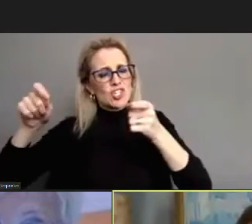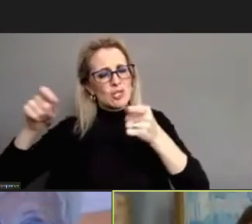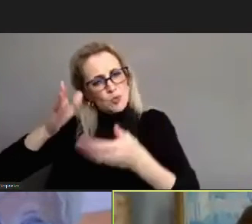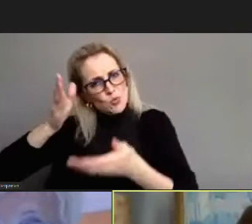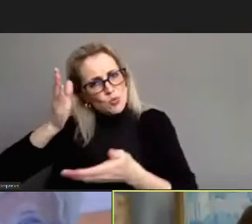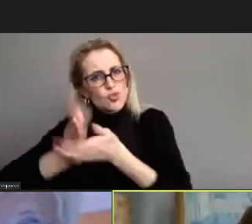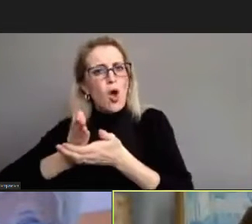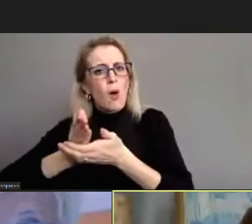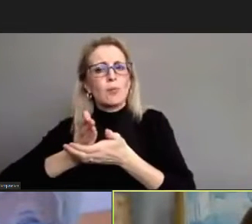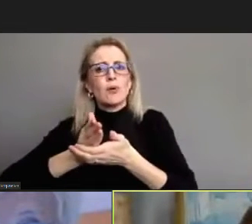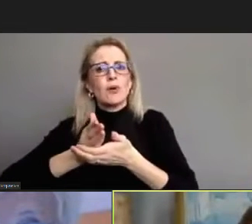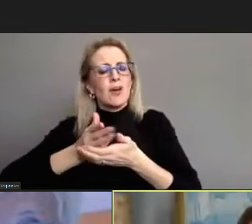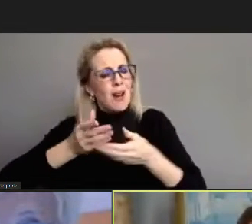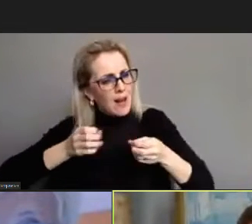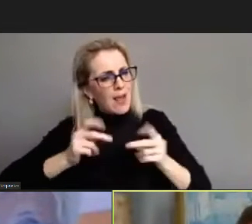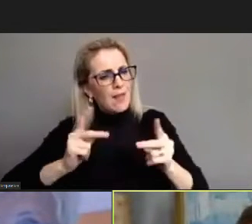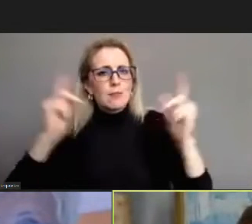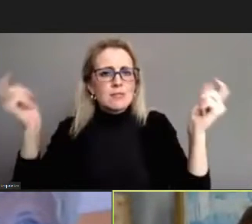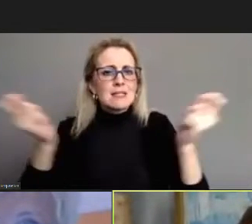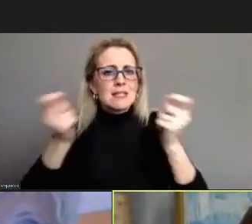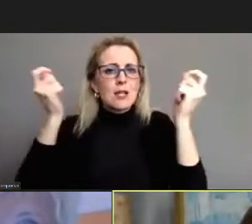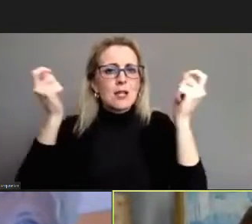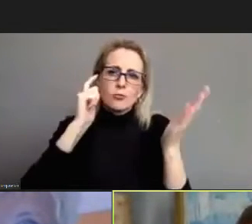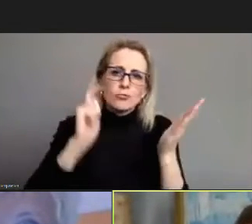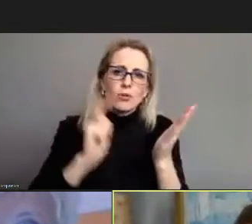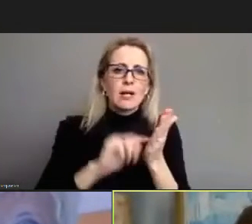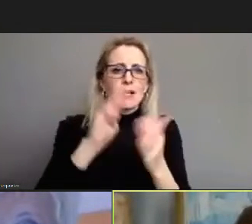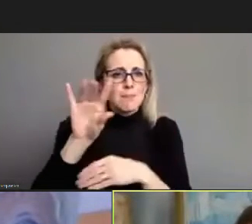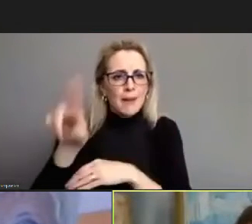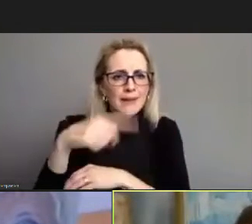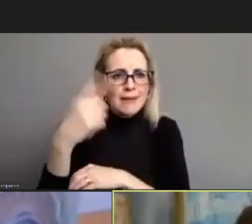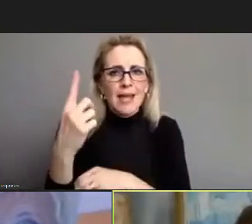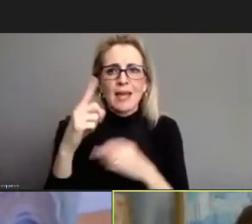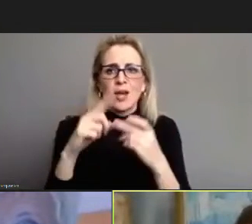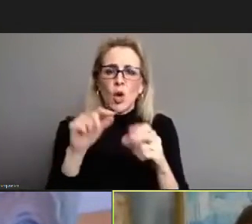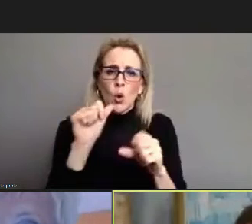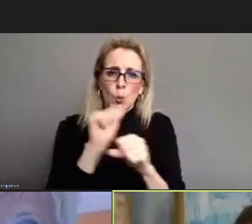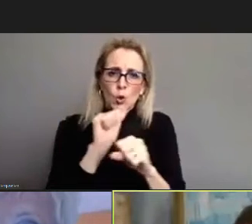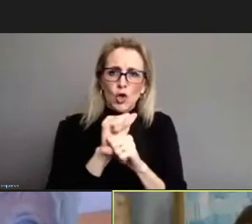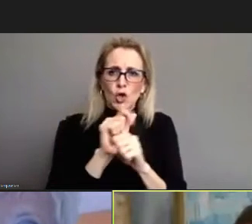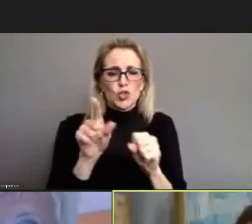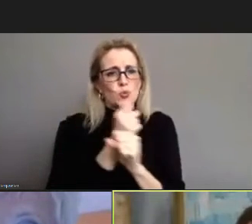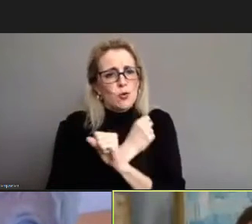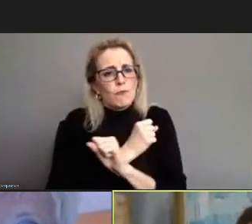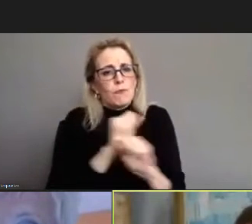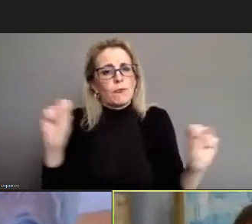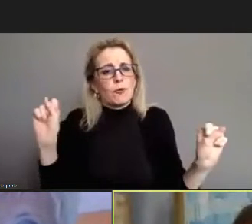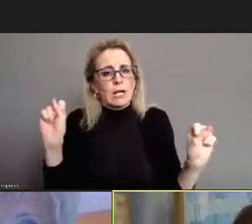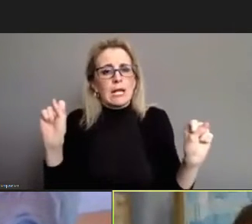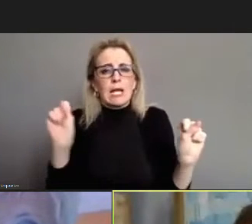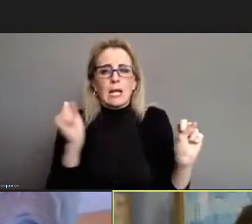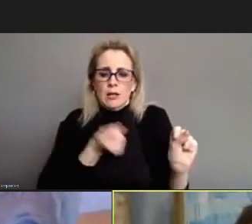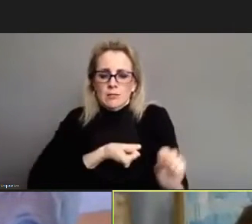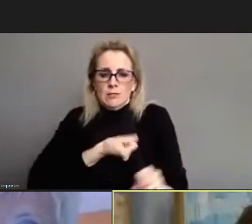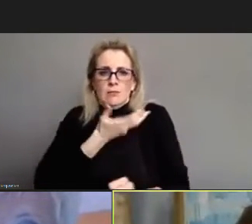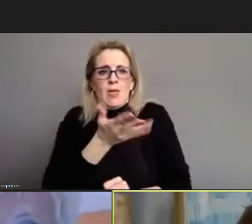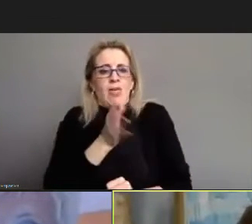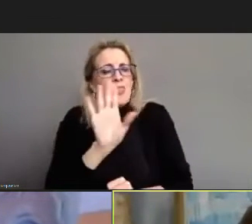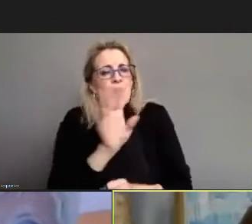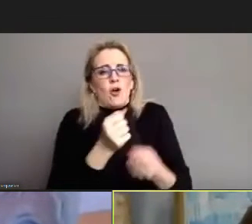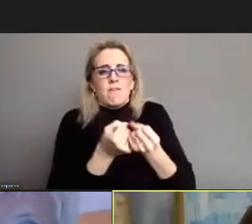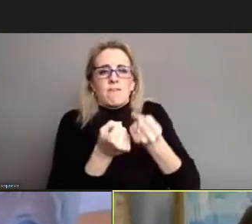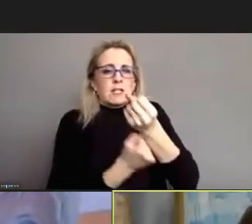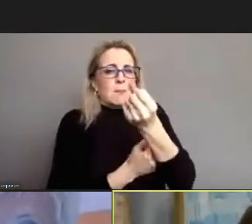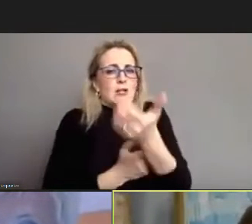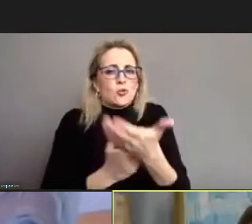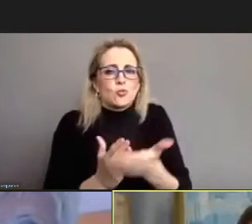event. Workers in Iran must be able to freely exercise their fundamental rights, including to set